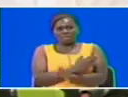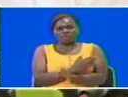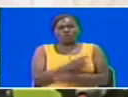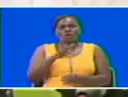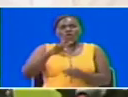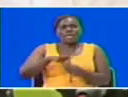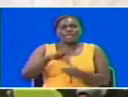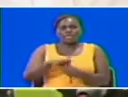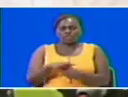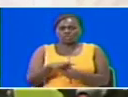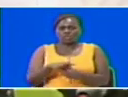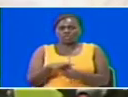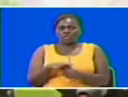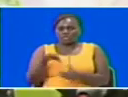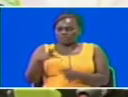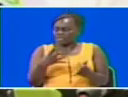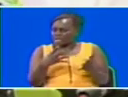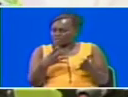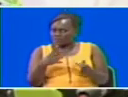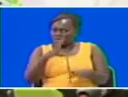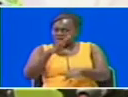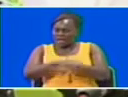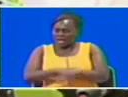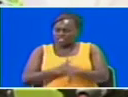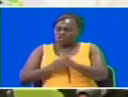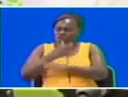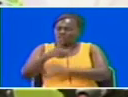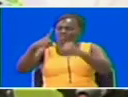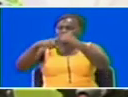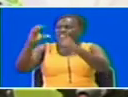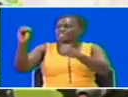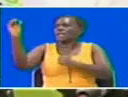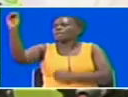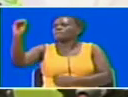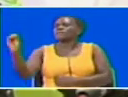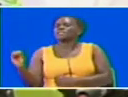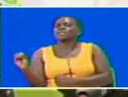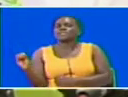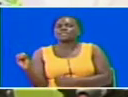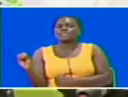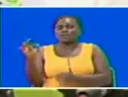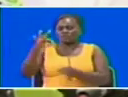election. And he romped home with more than 60% of the vote